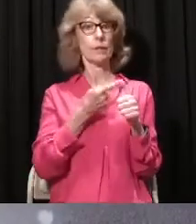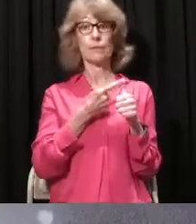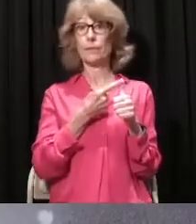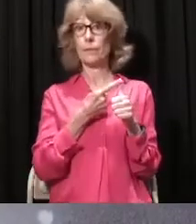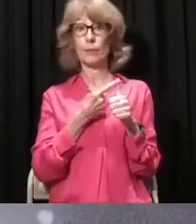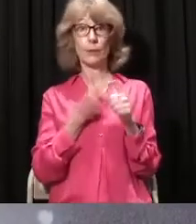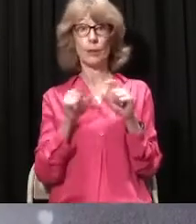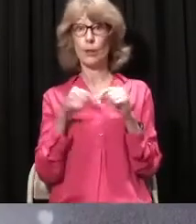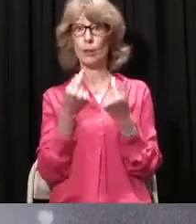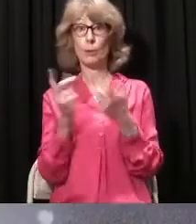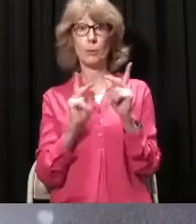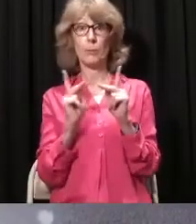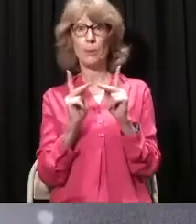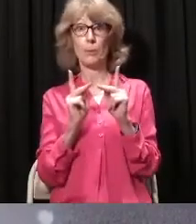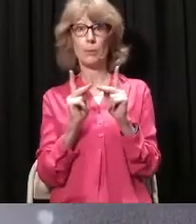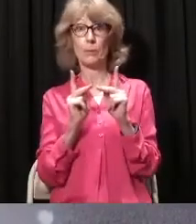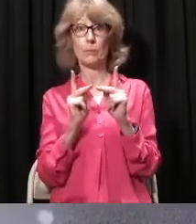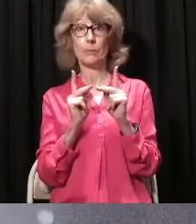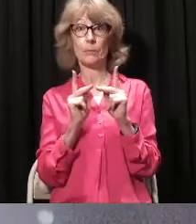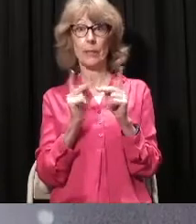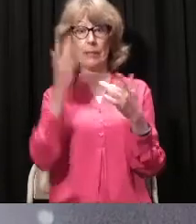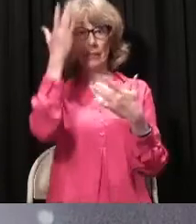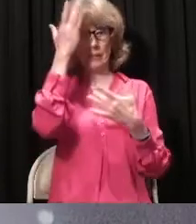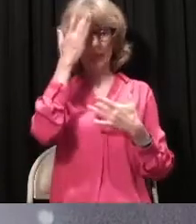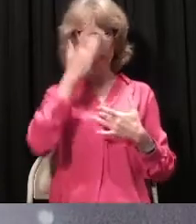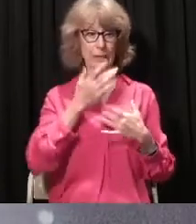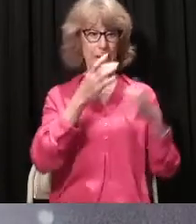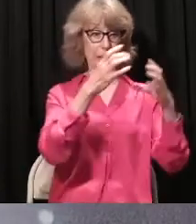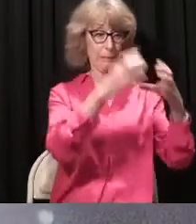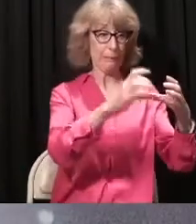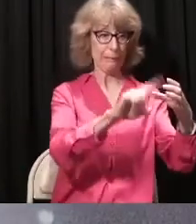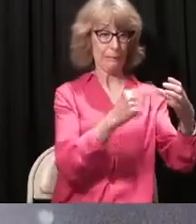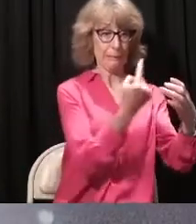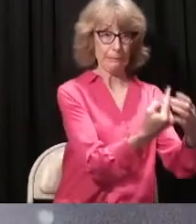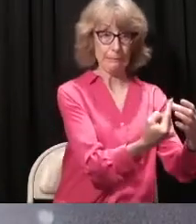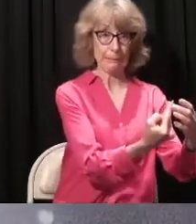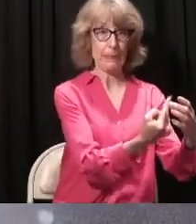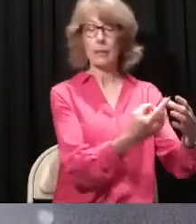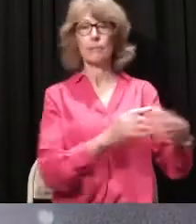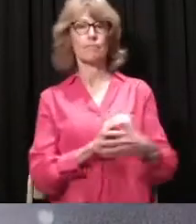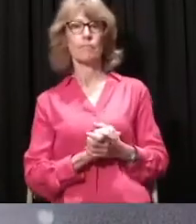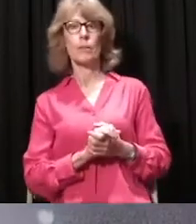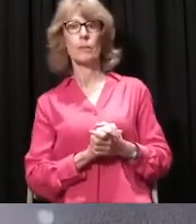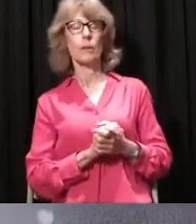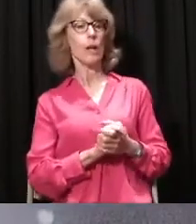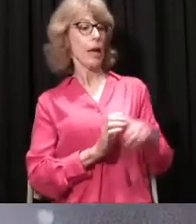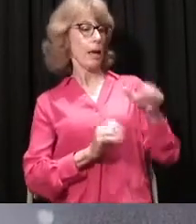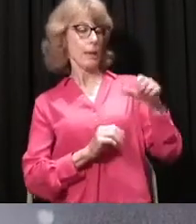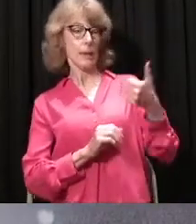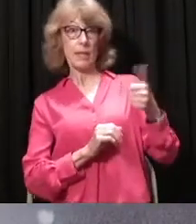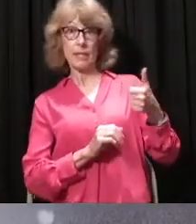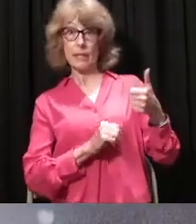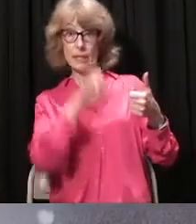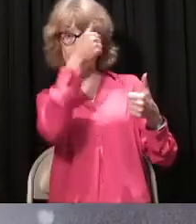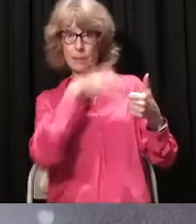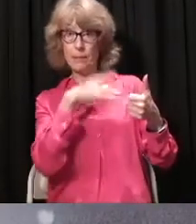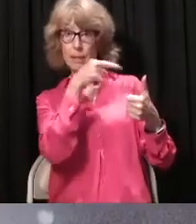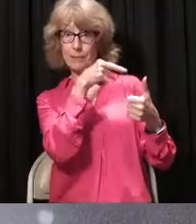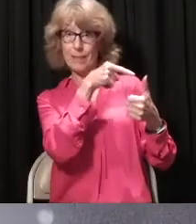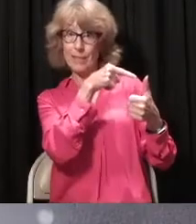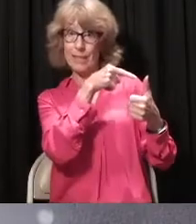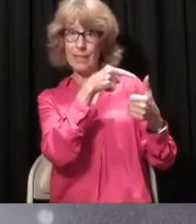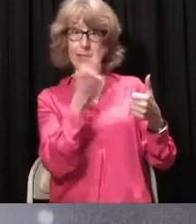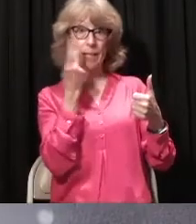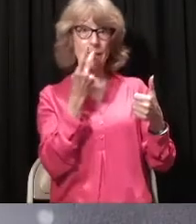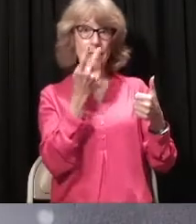quarantine. So these lepers, they're lonely, they're sick, they're starved for human connection, and so they see Jesus, and here's what they say, verse 12 and 13. They